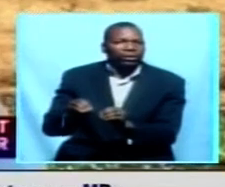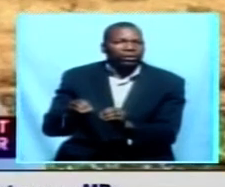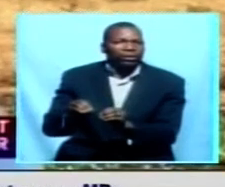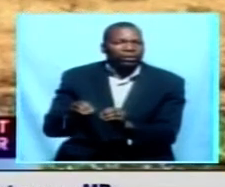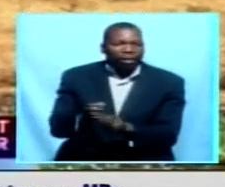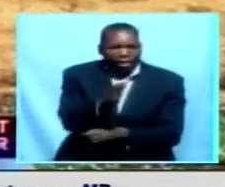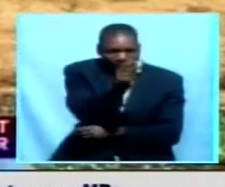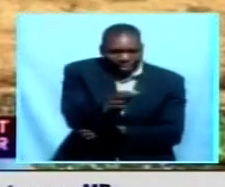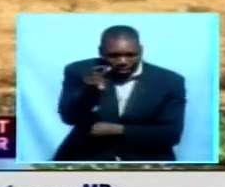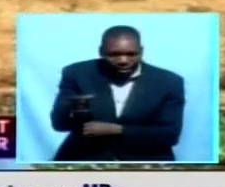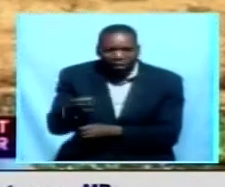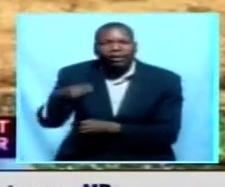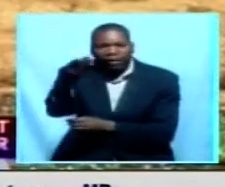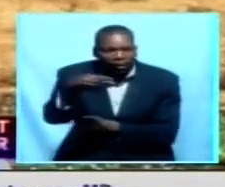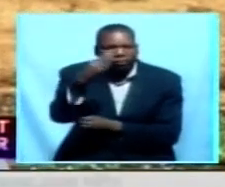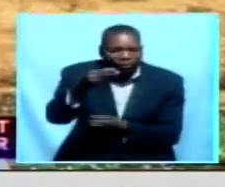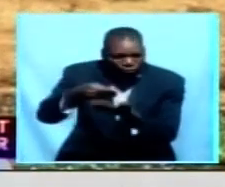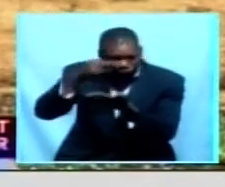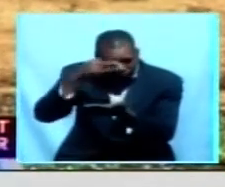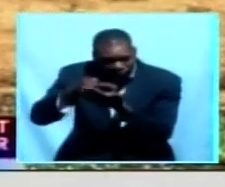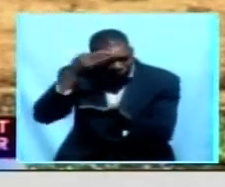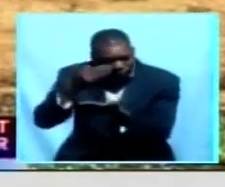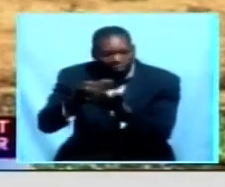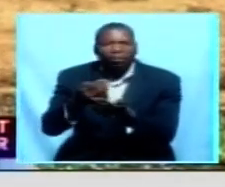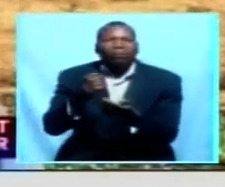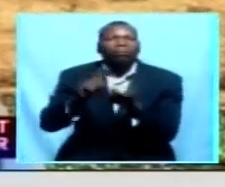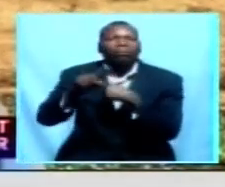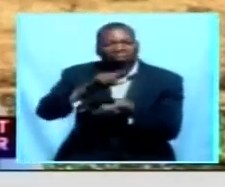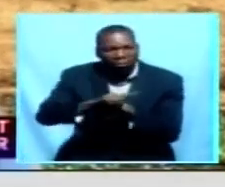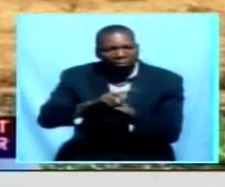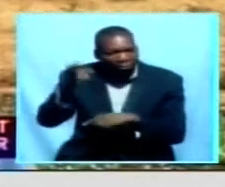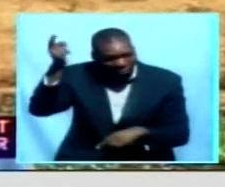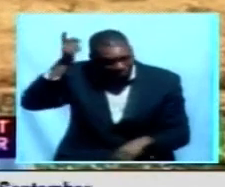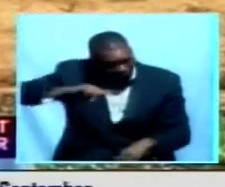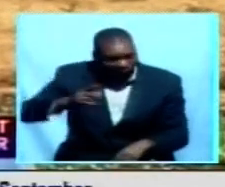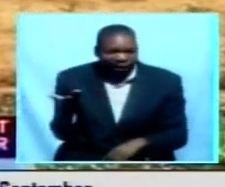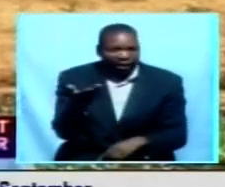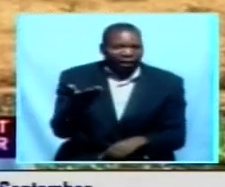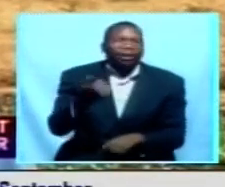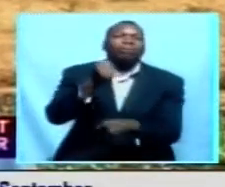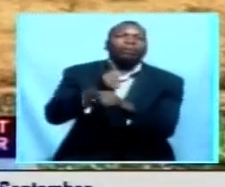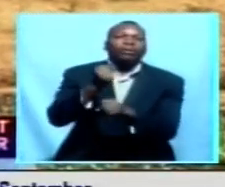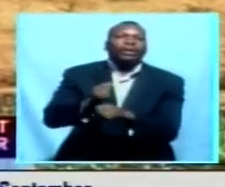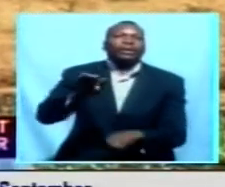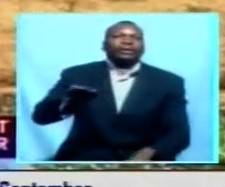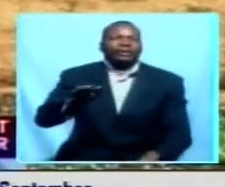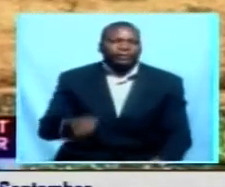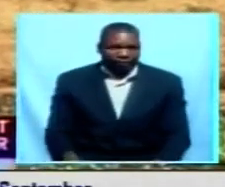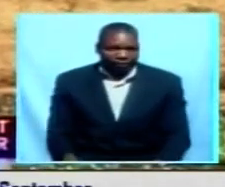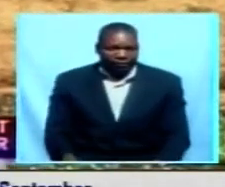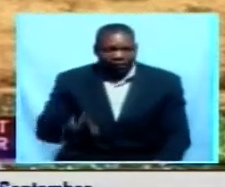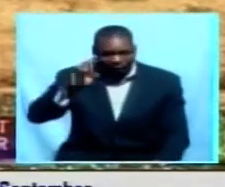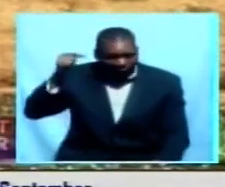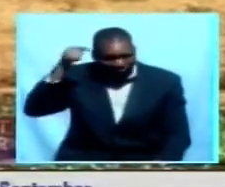chilo umuntu no umuntu ale sambilila, pantu, china lelo line tachiponene, chilebomba bali obuteko